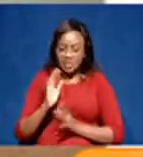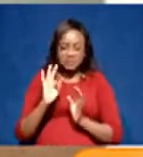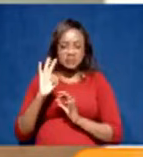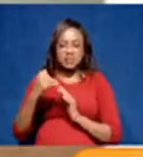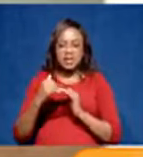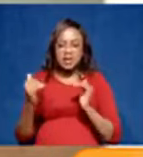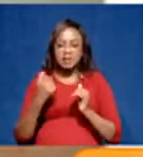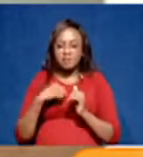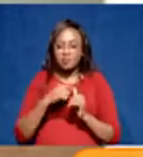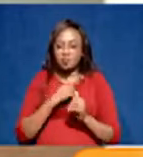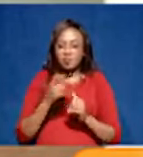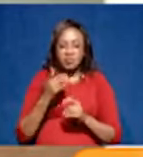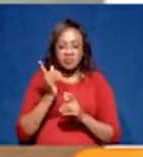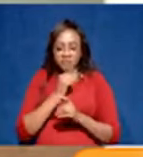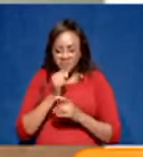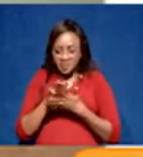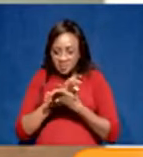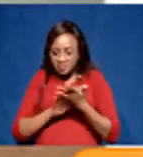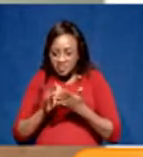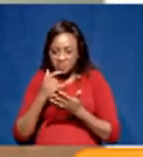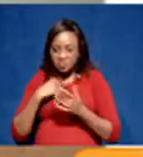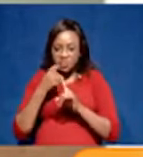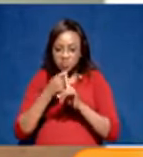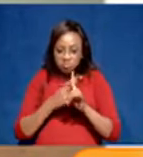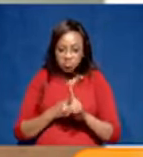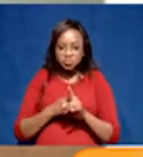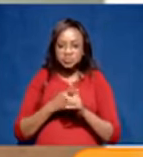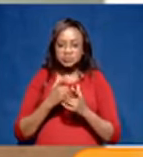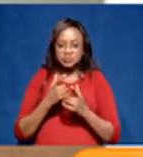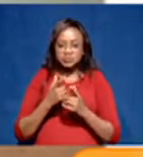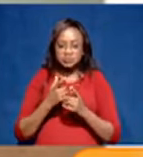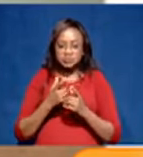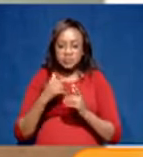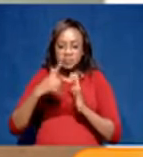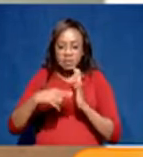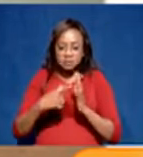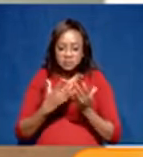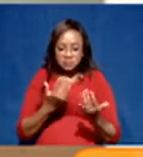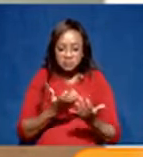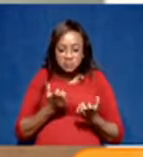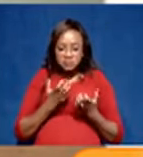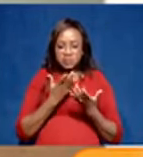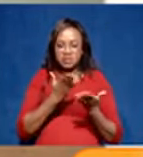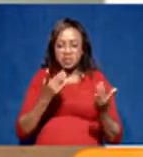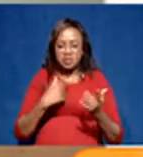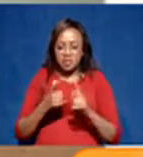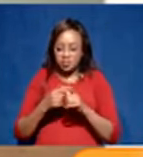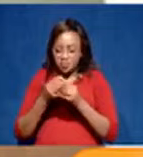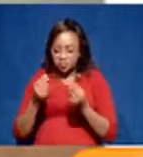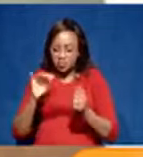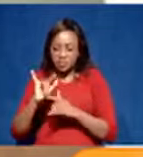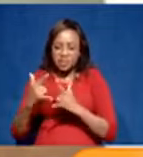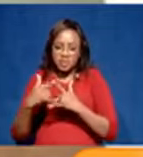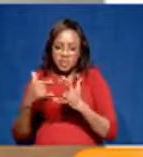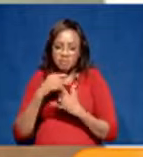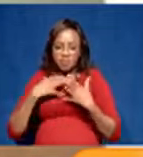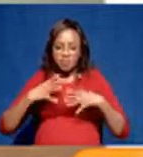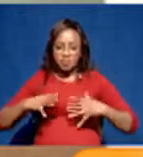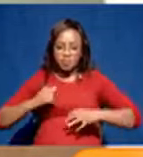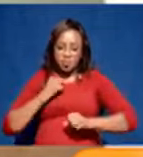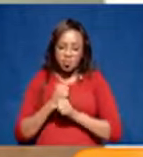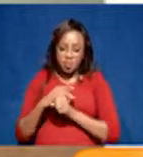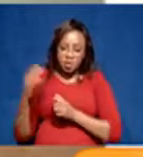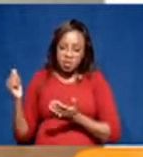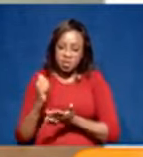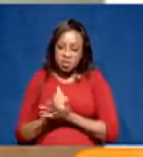We have done the best. We are doing equipment. Once we finish with equipment, we fill the gap on human resource. And let me tell you, many people